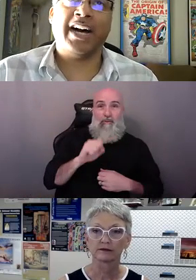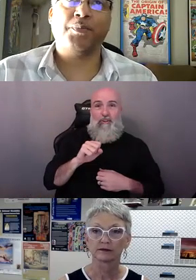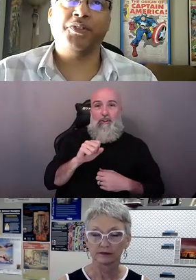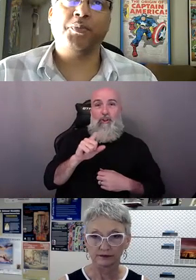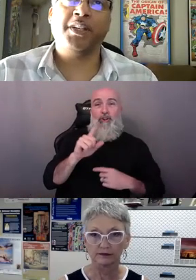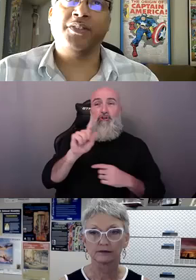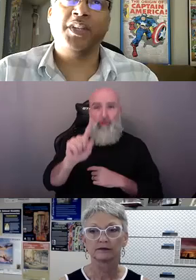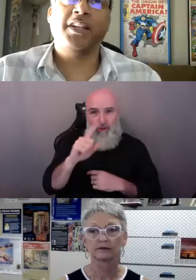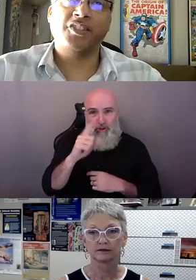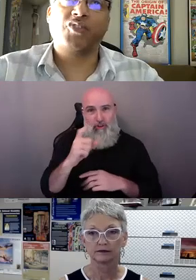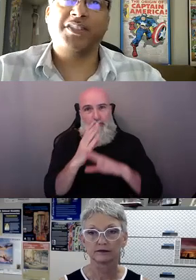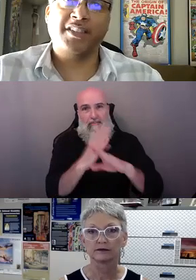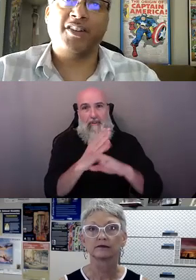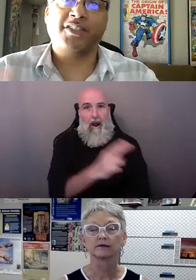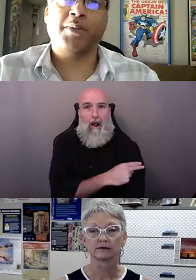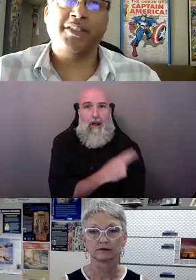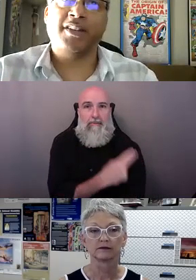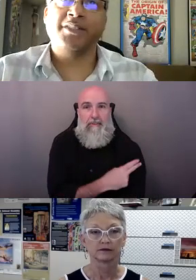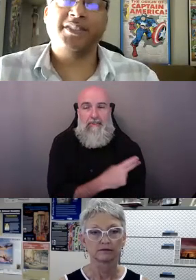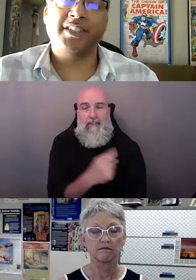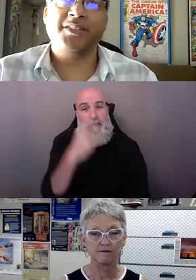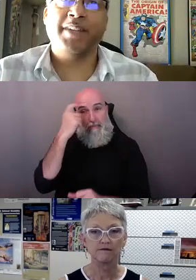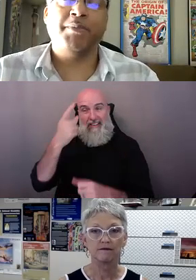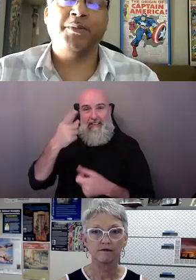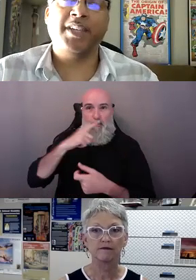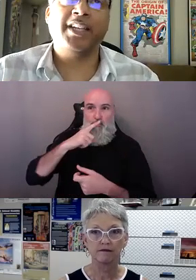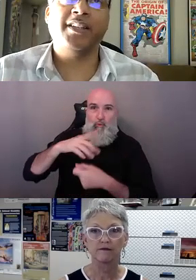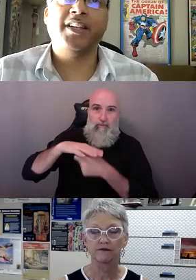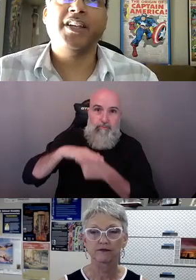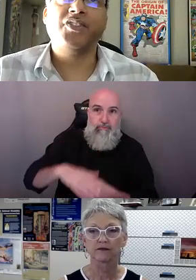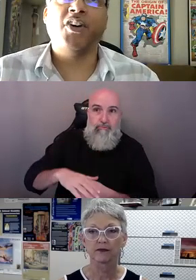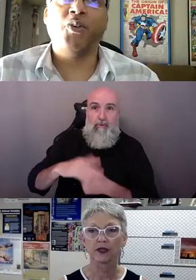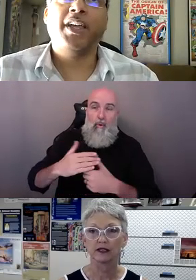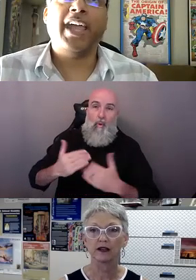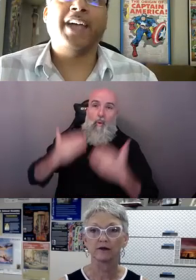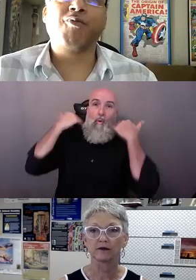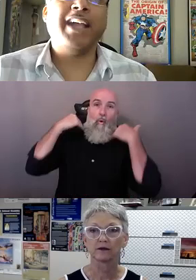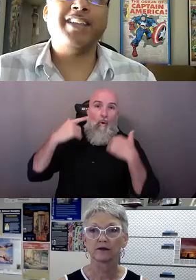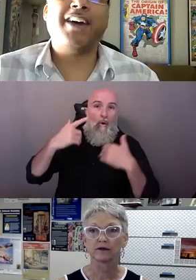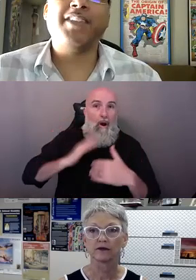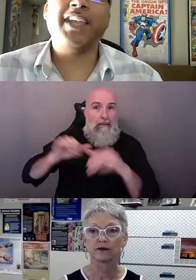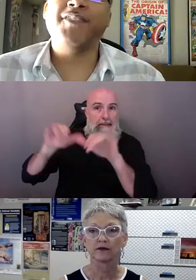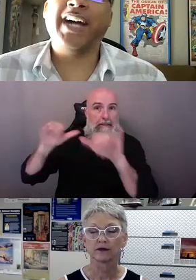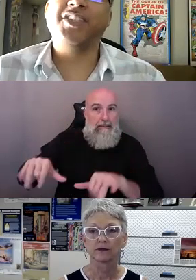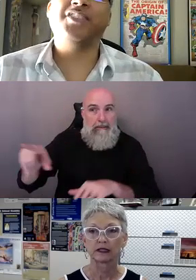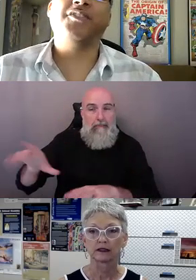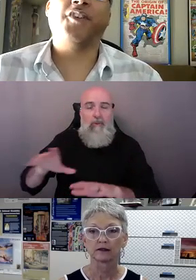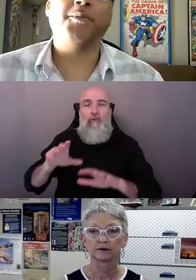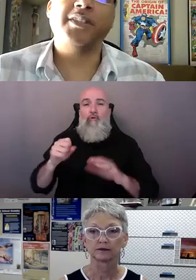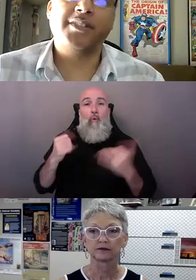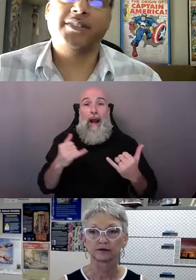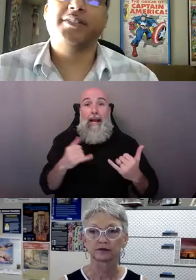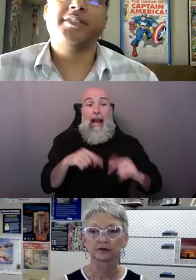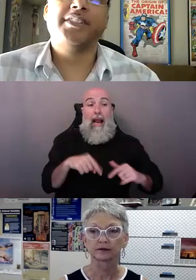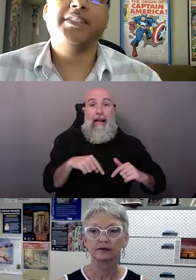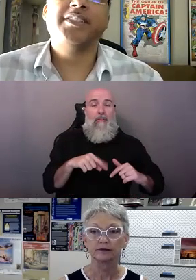out of hospitals because of the stress I talked about to our system not being able to take it. So as of right now, they have not changed the